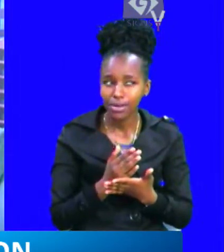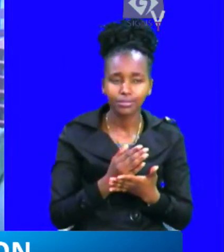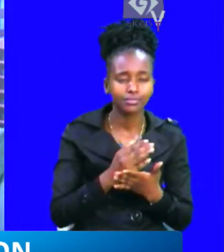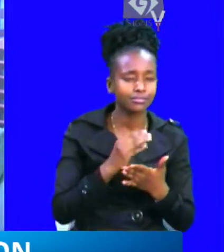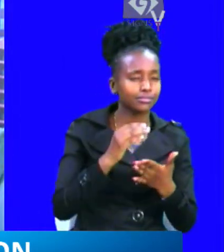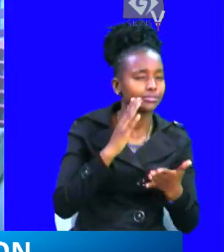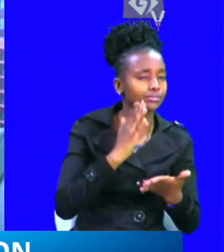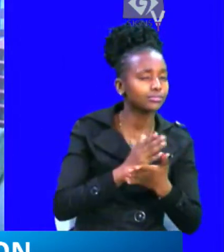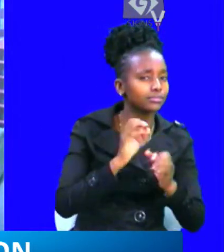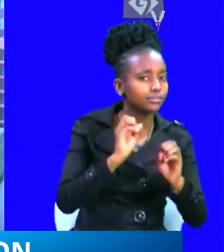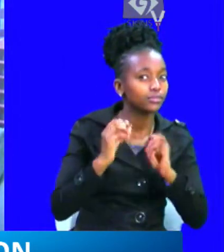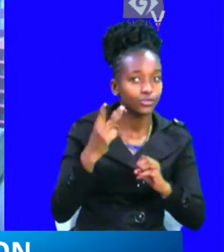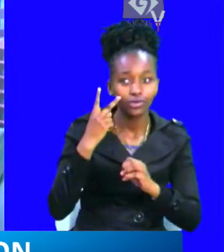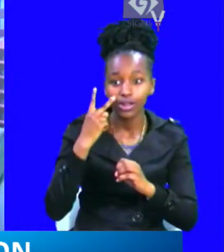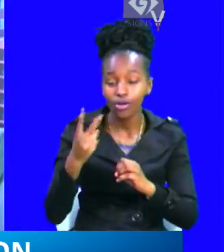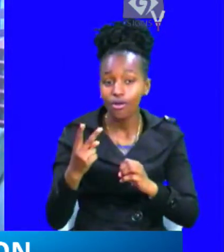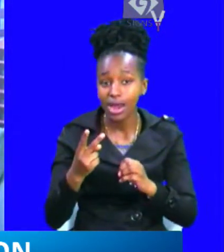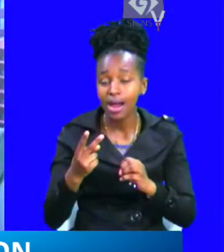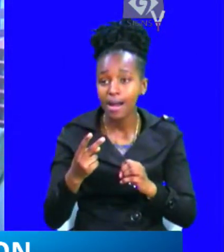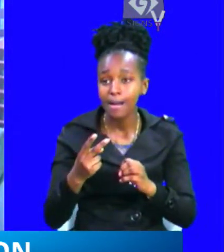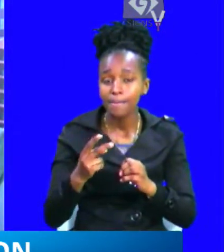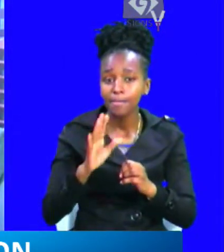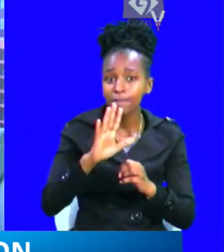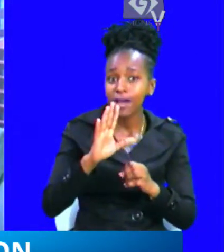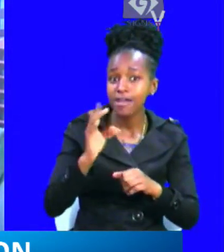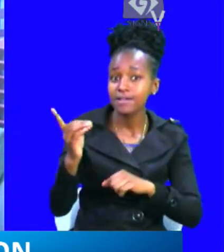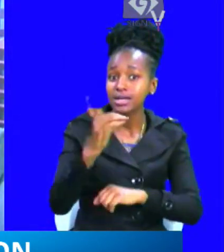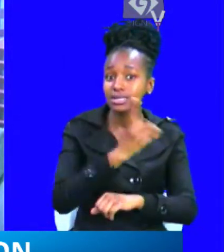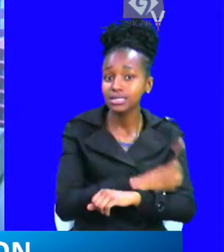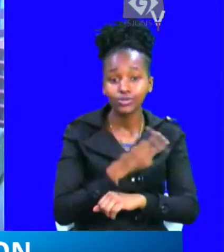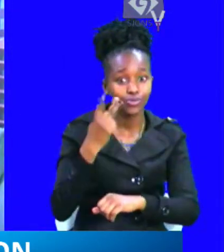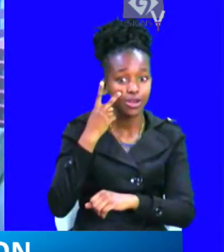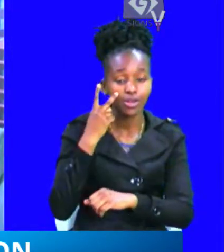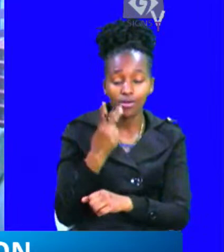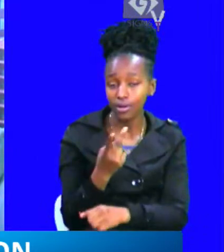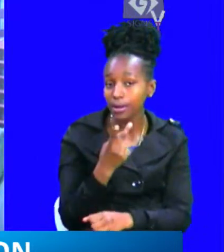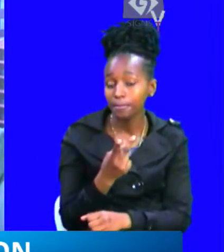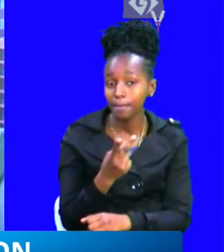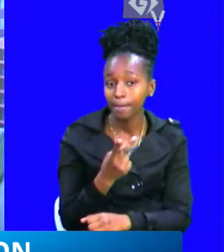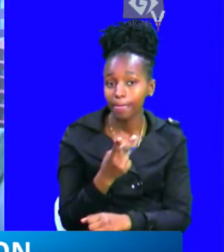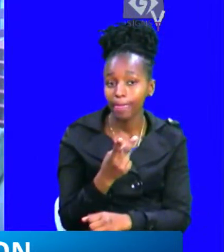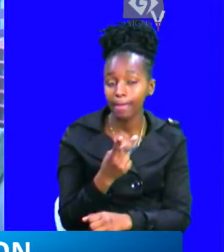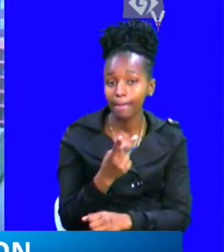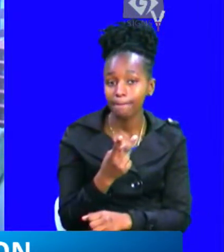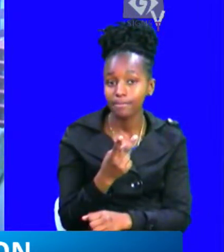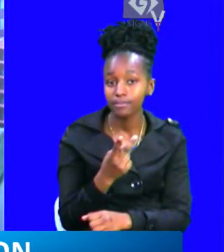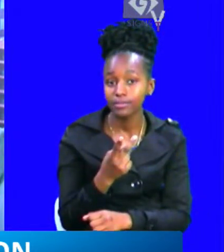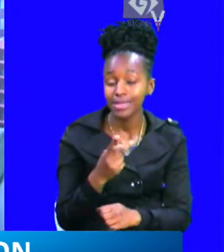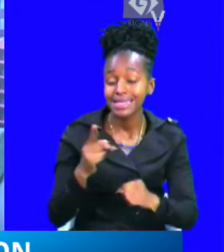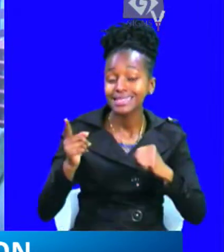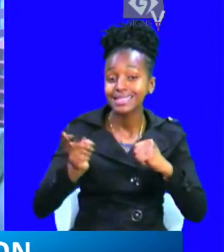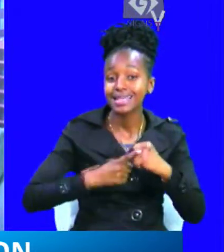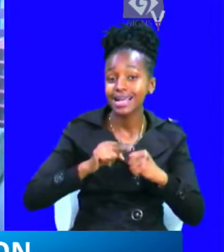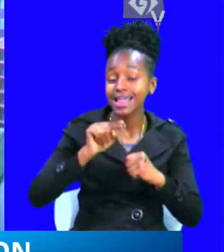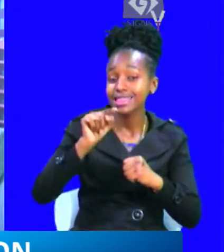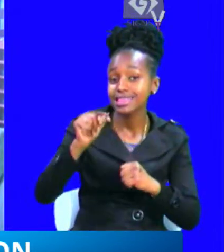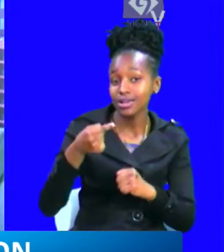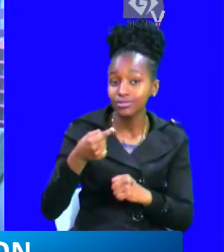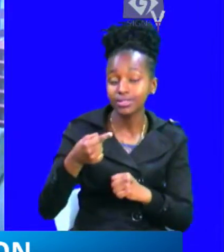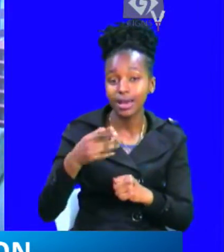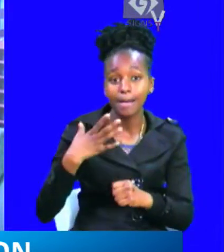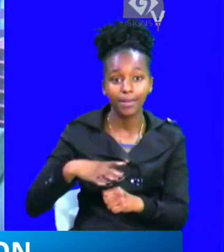unfortunately, Yes. we saw over a period of 5 days, we saw over 6,000 Yes.